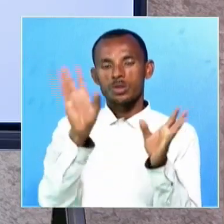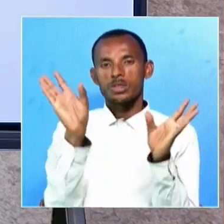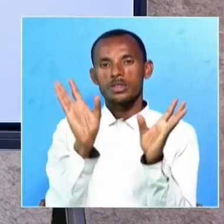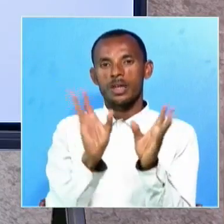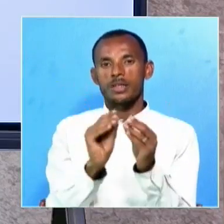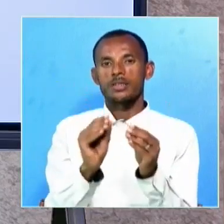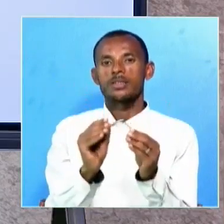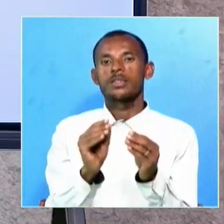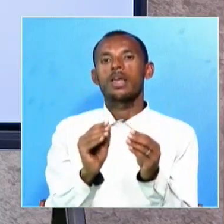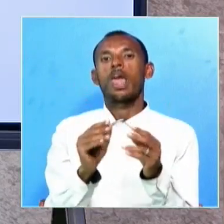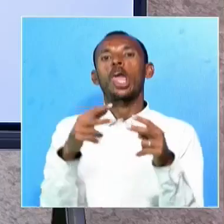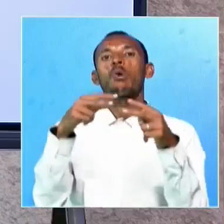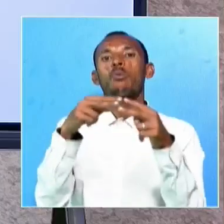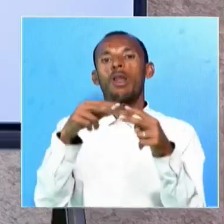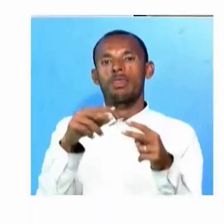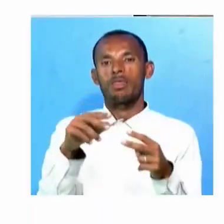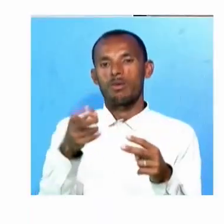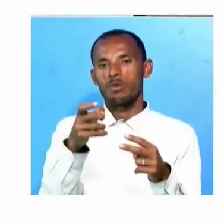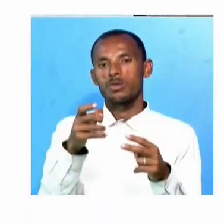are not equal. But